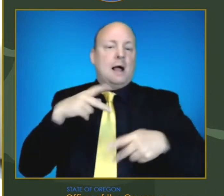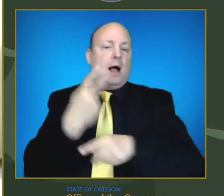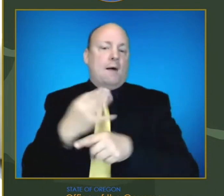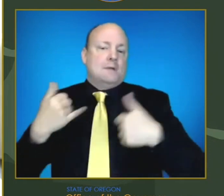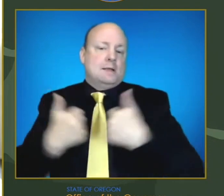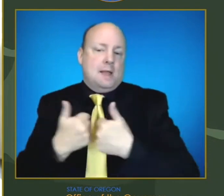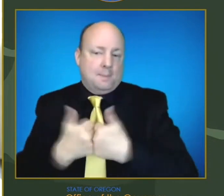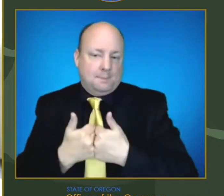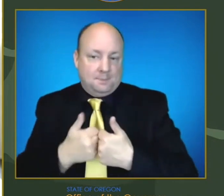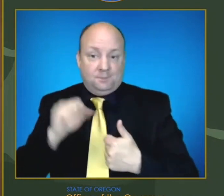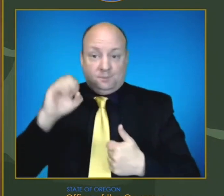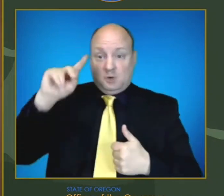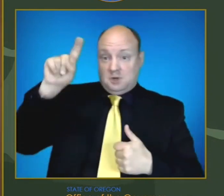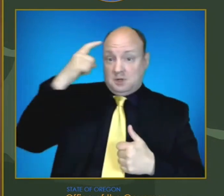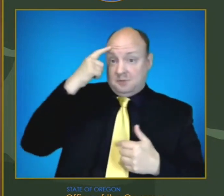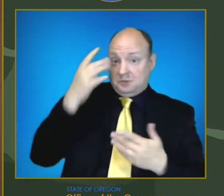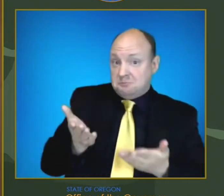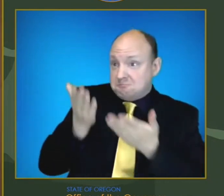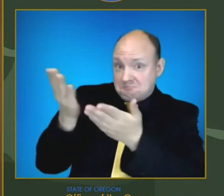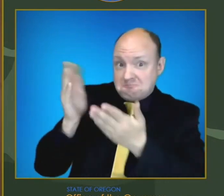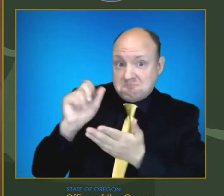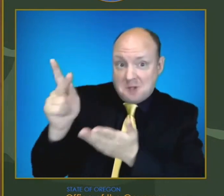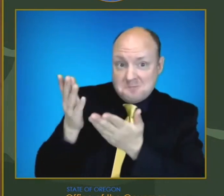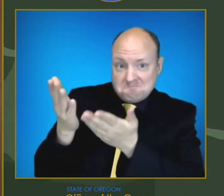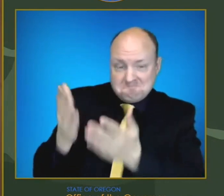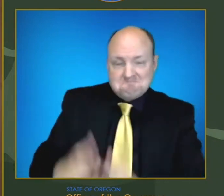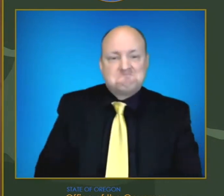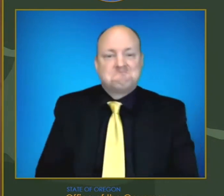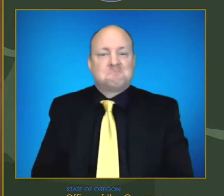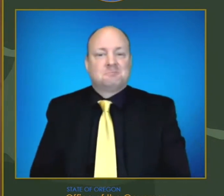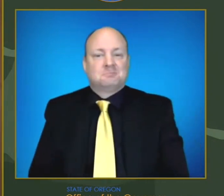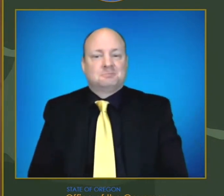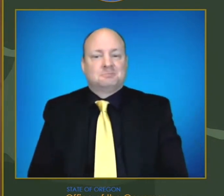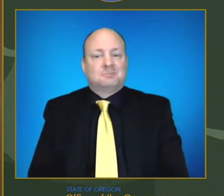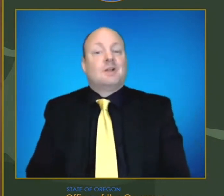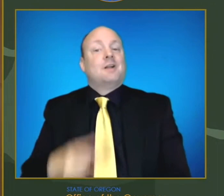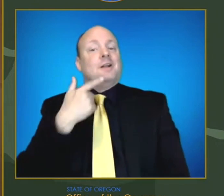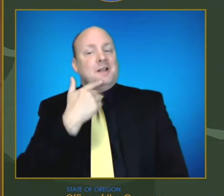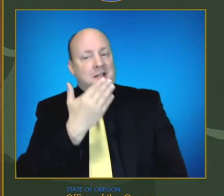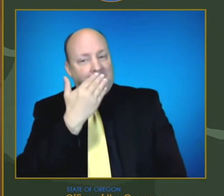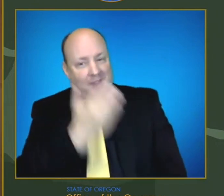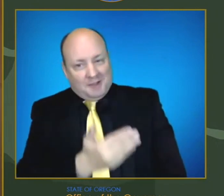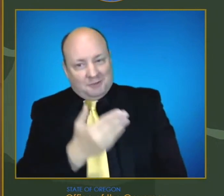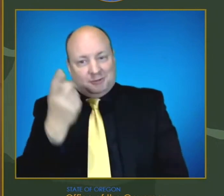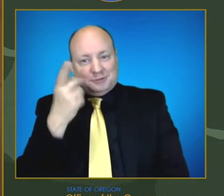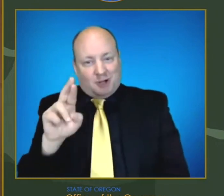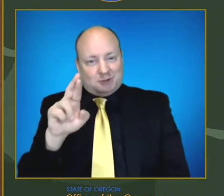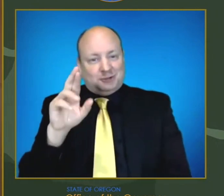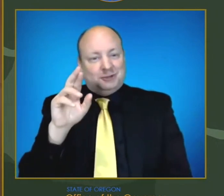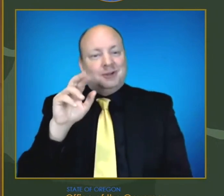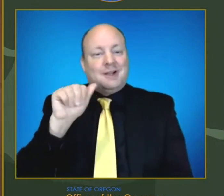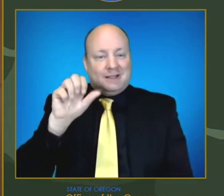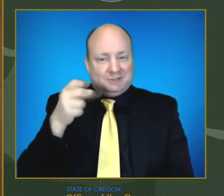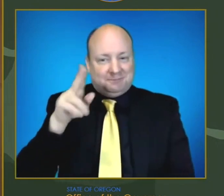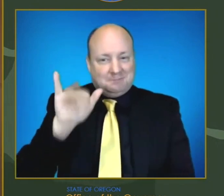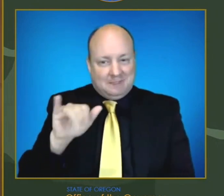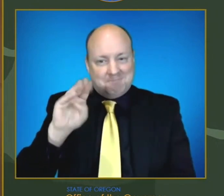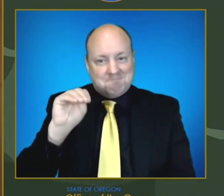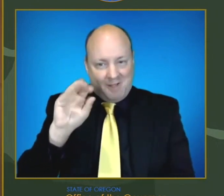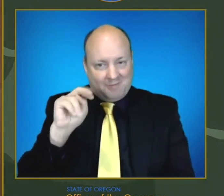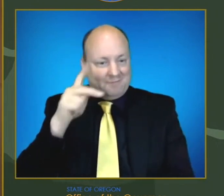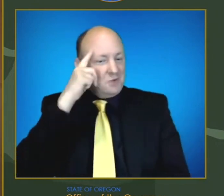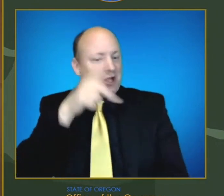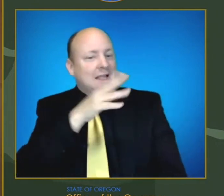Brown. Thank you. Thank you so much, Dr. Monk. We certainly appreciate the history lesson and your time and your